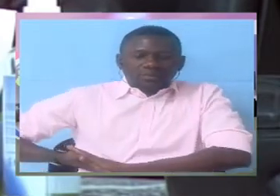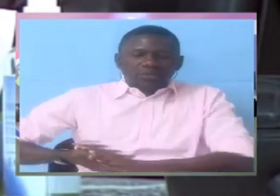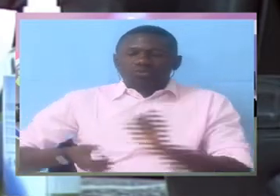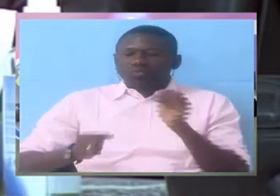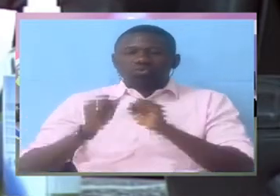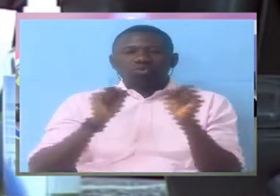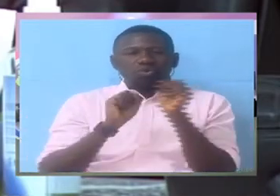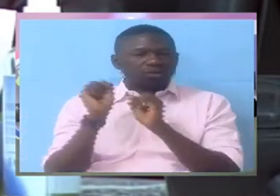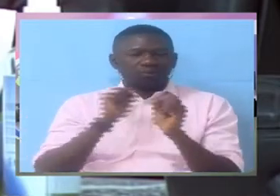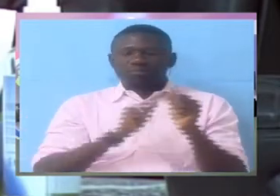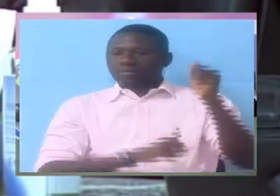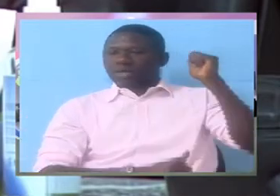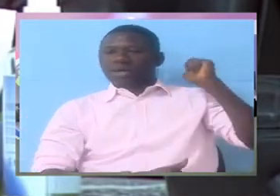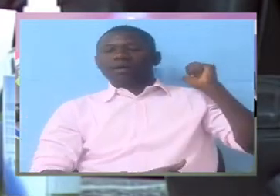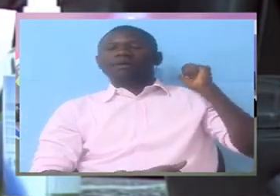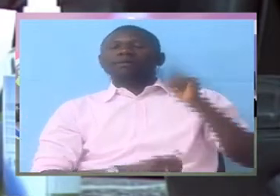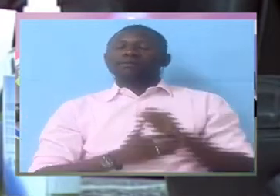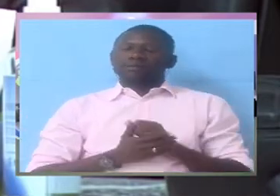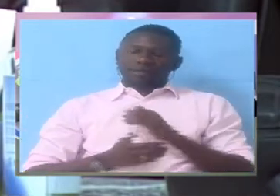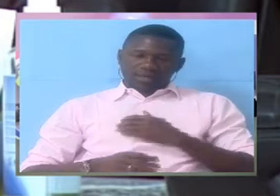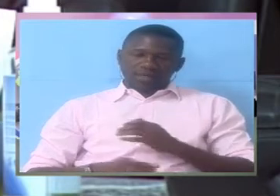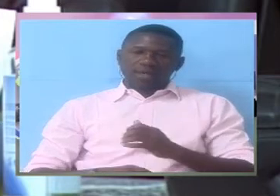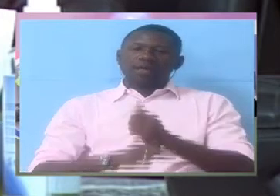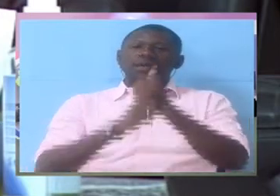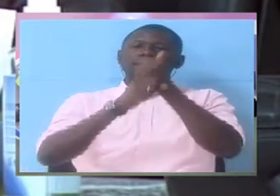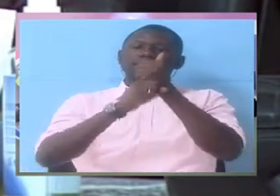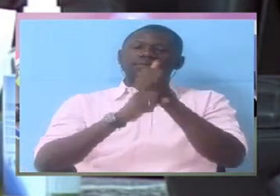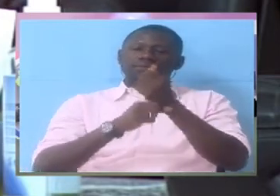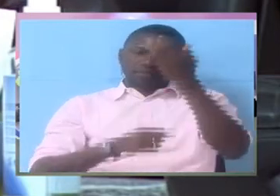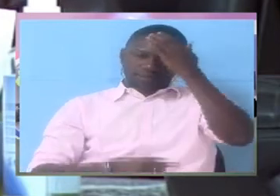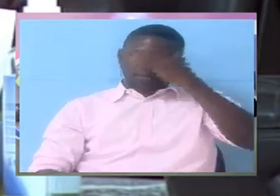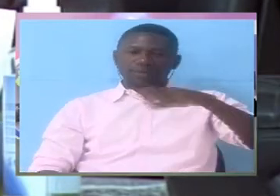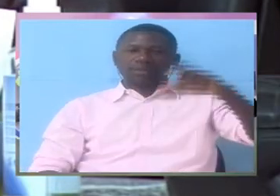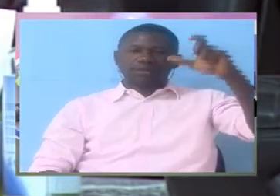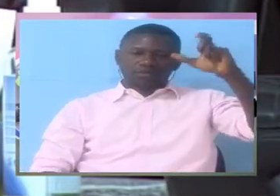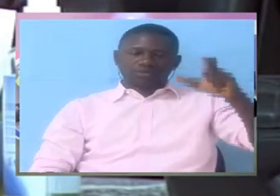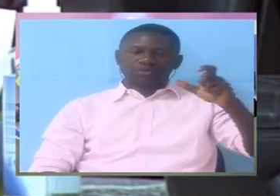behind. And grants the Commission also